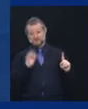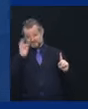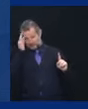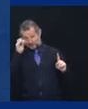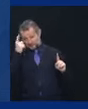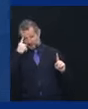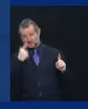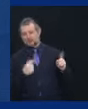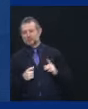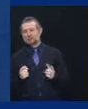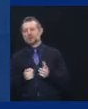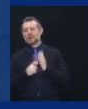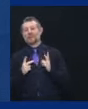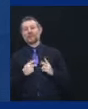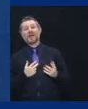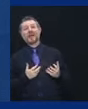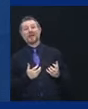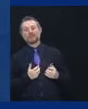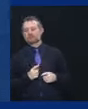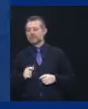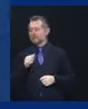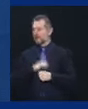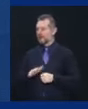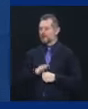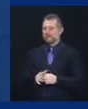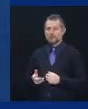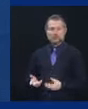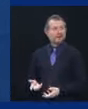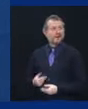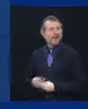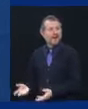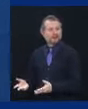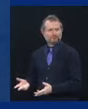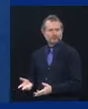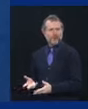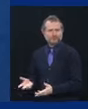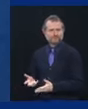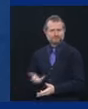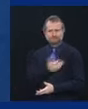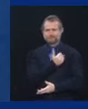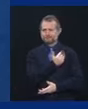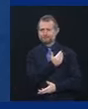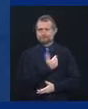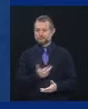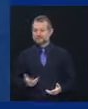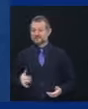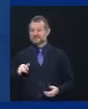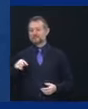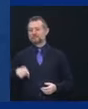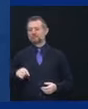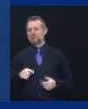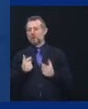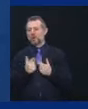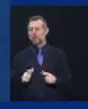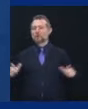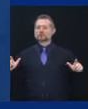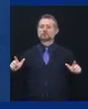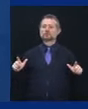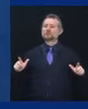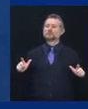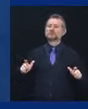supply. But this large distribution network that we're putting in place,